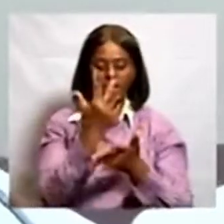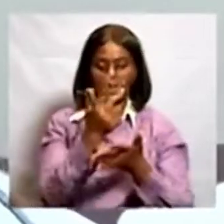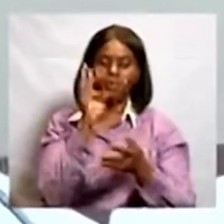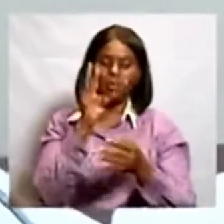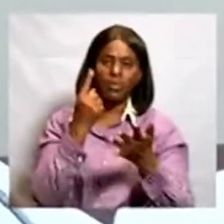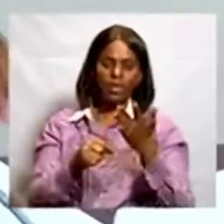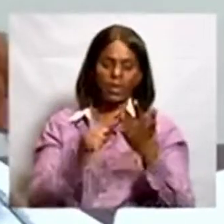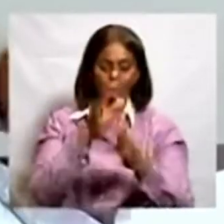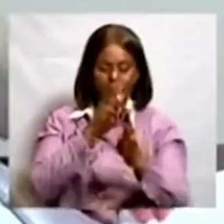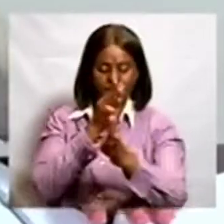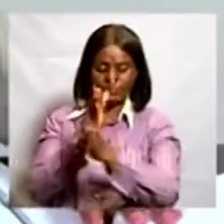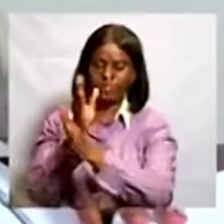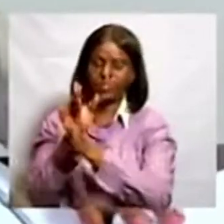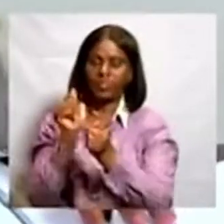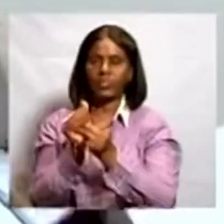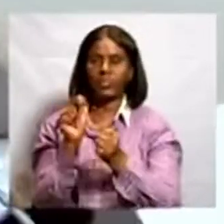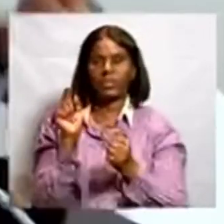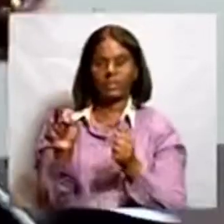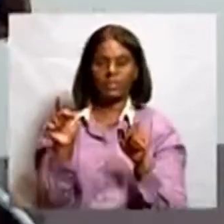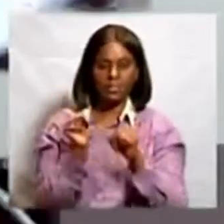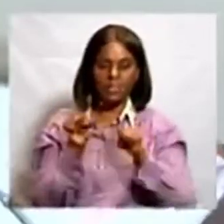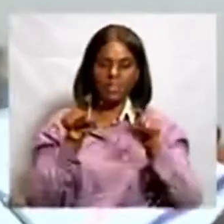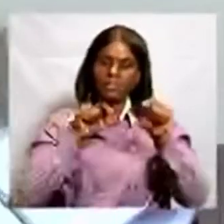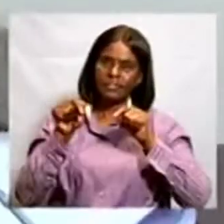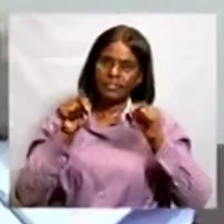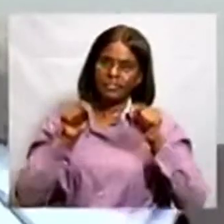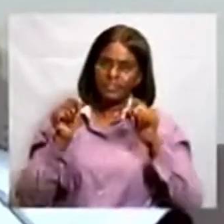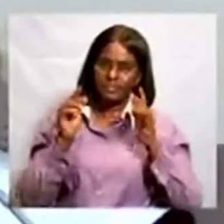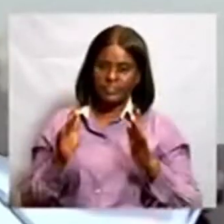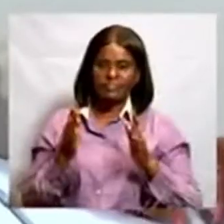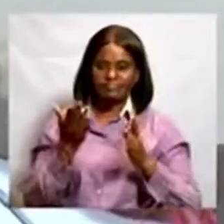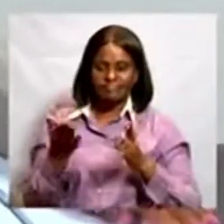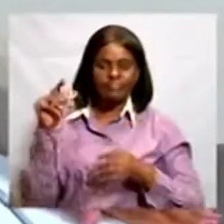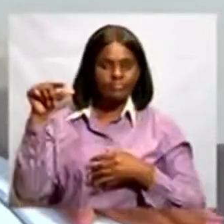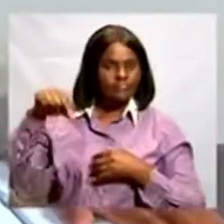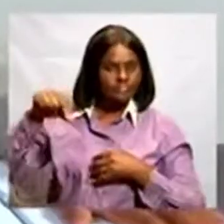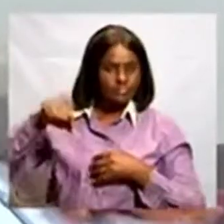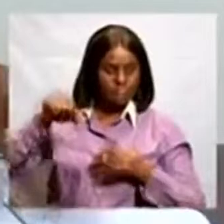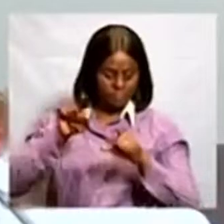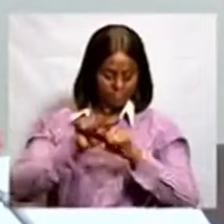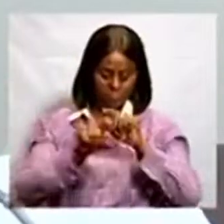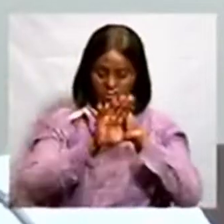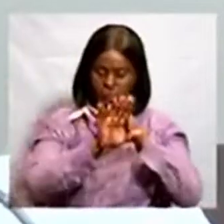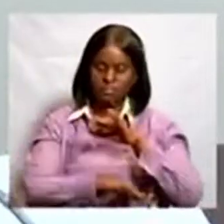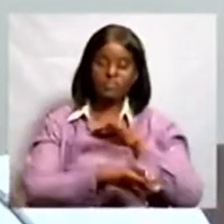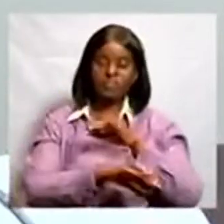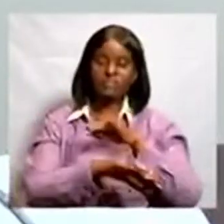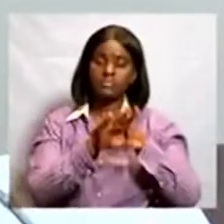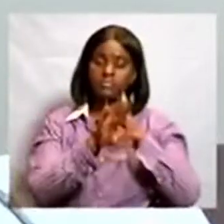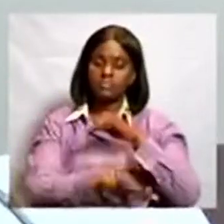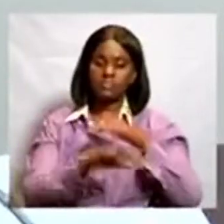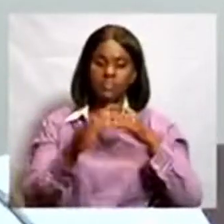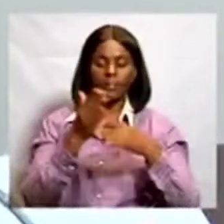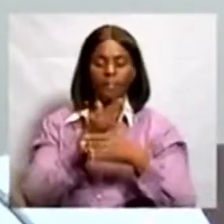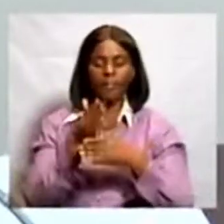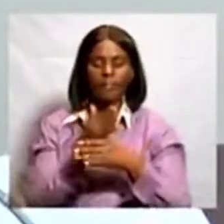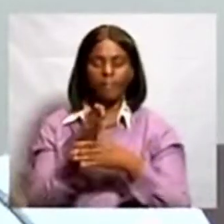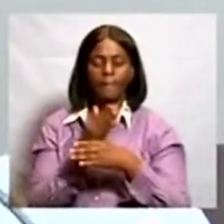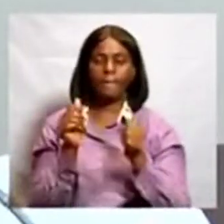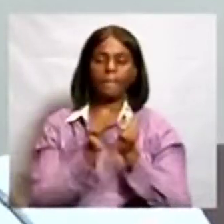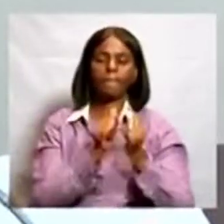be in relation to it being a regulator of qualifications under the Trades and